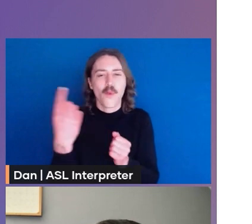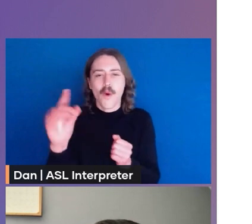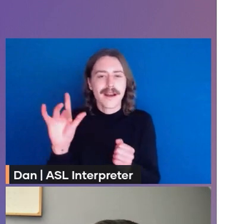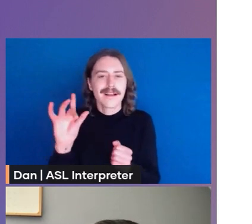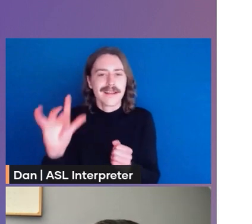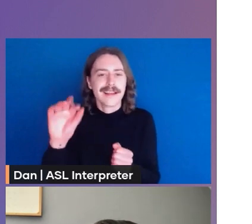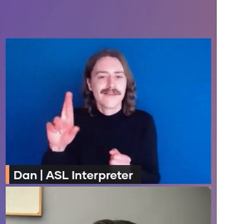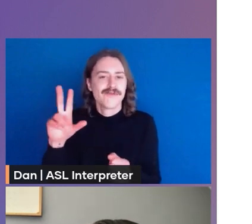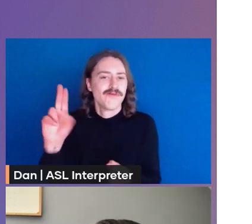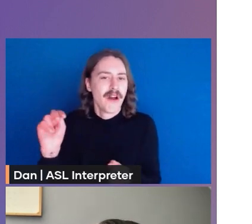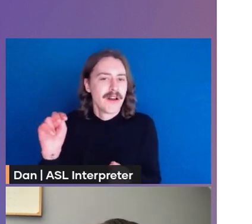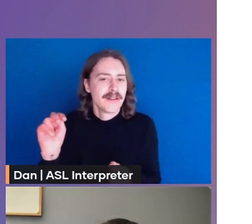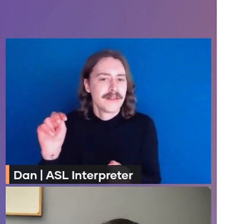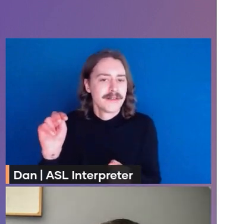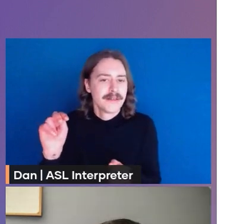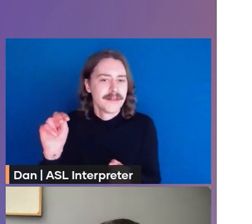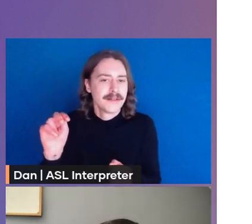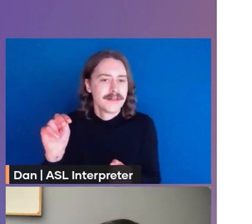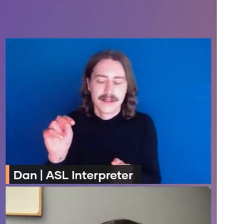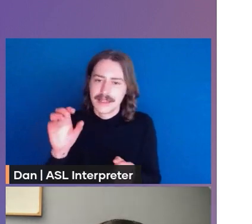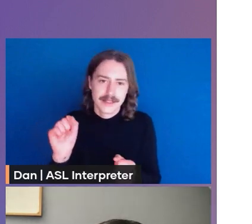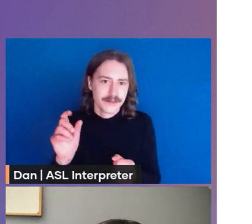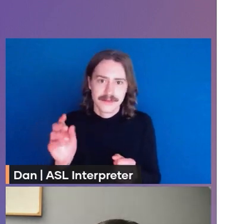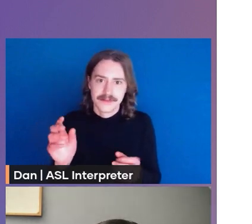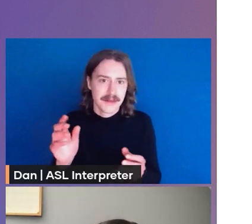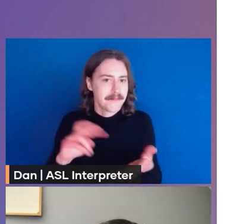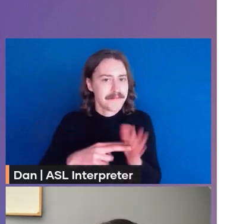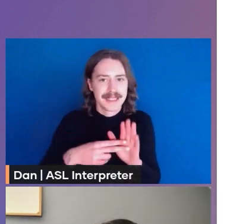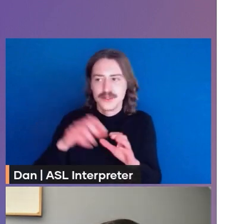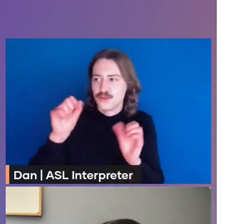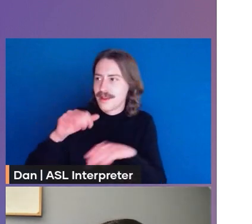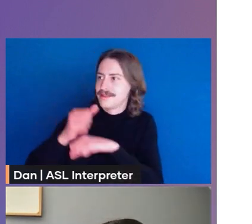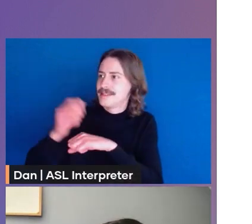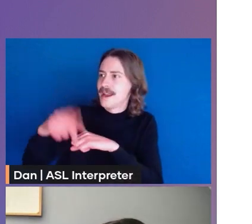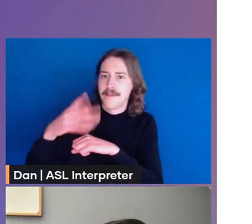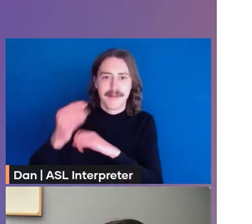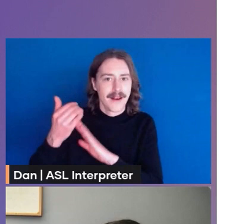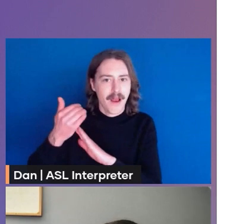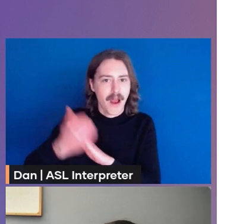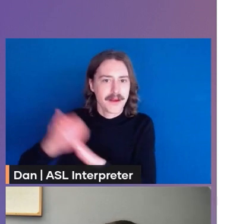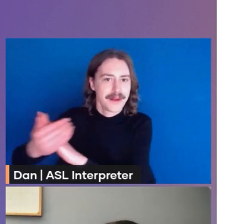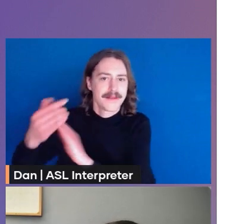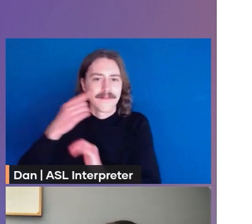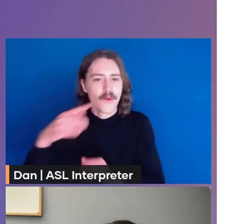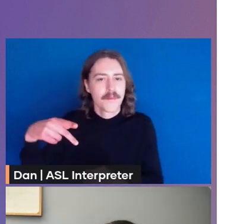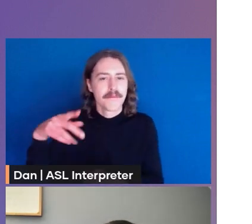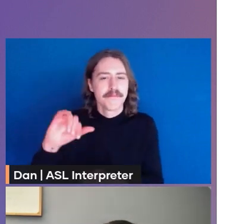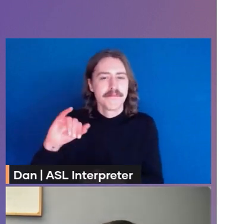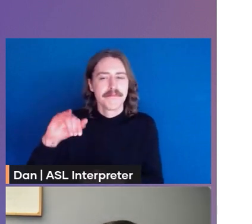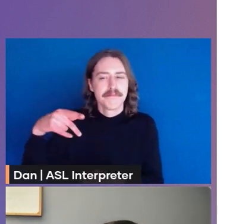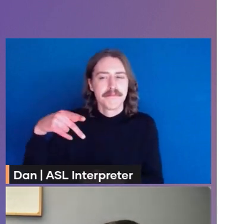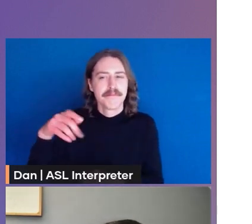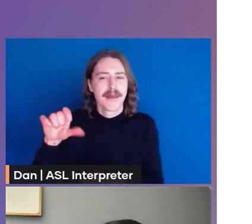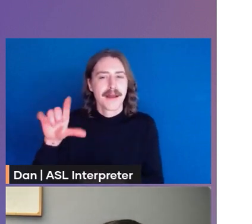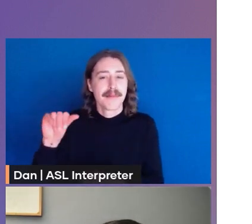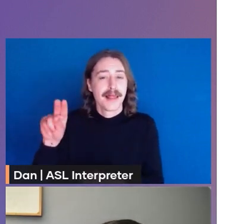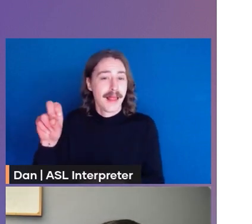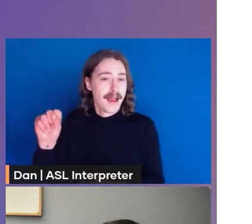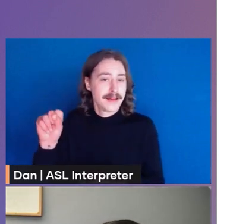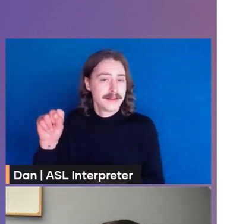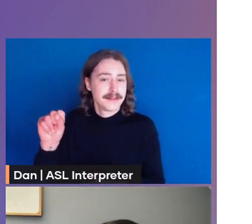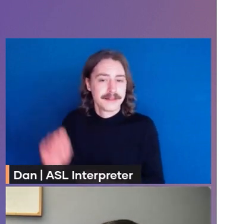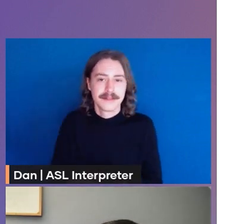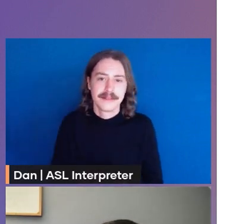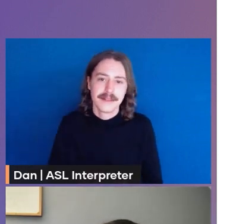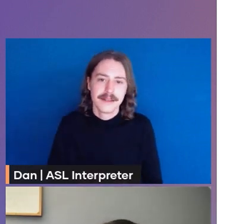us that it's very quick and we can automate this, put it in a pipeline, et cetera, et cetera. So we're going to throw up a few quick things, just a